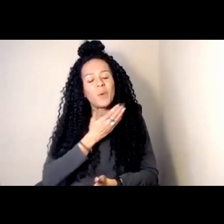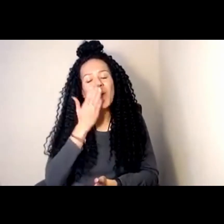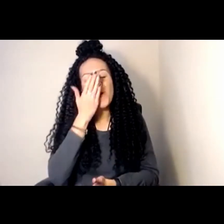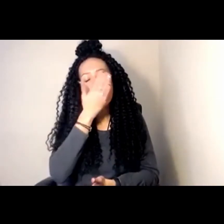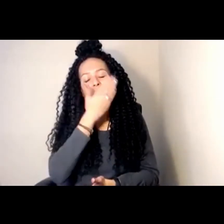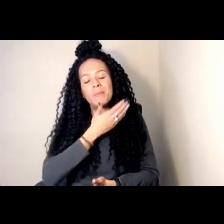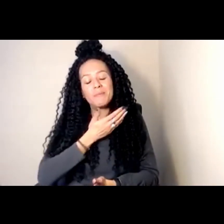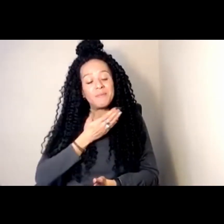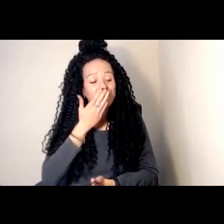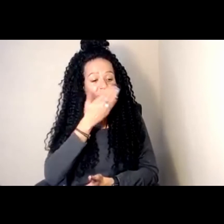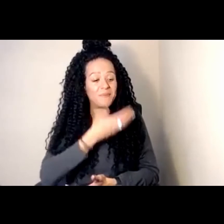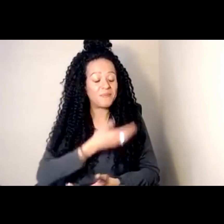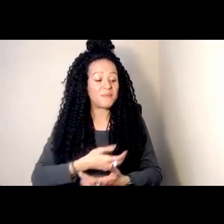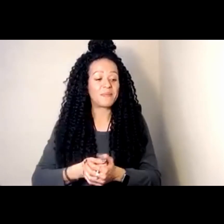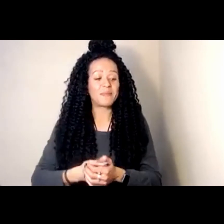warm.